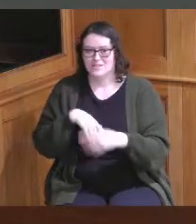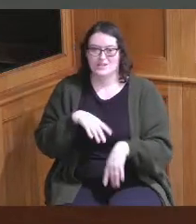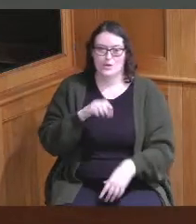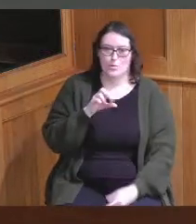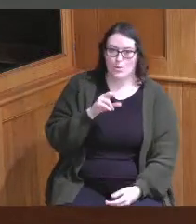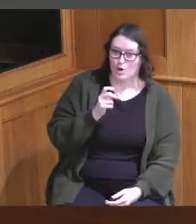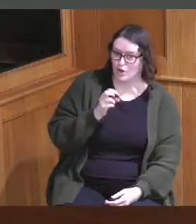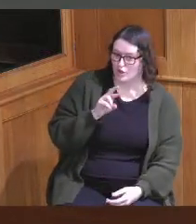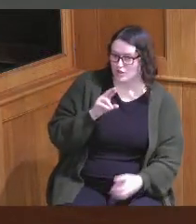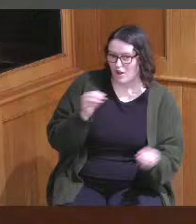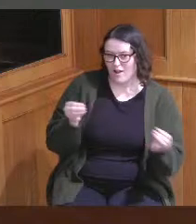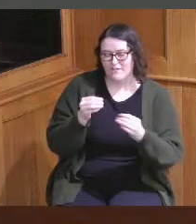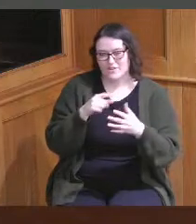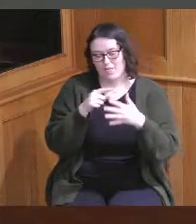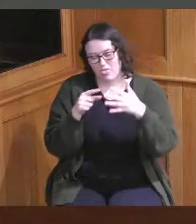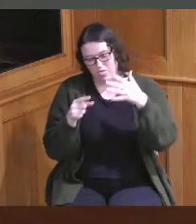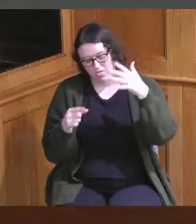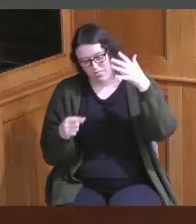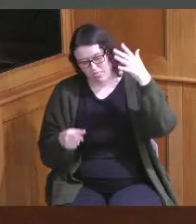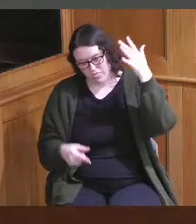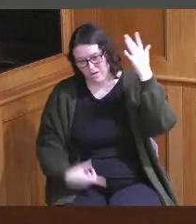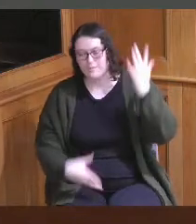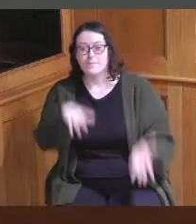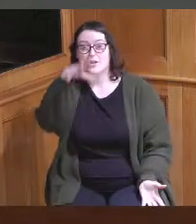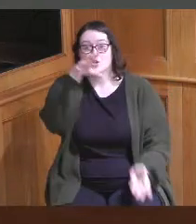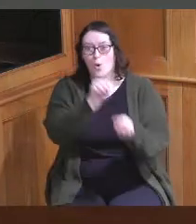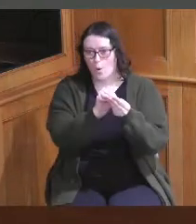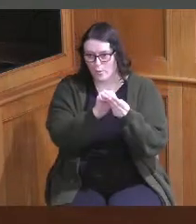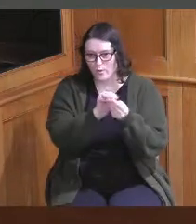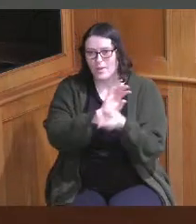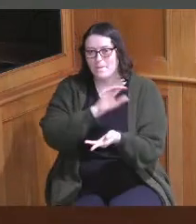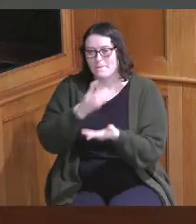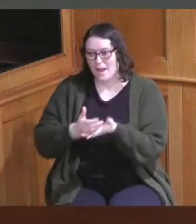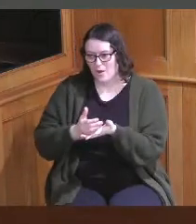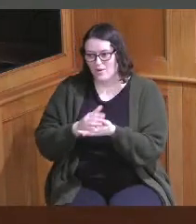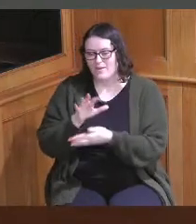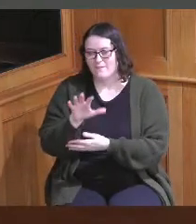office. The total amount is